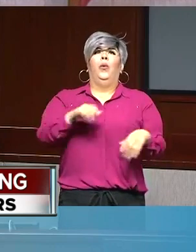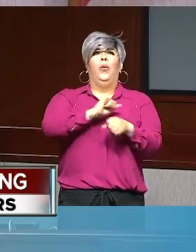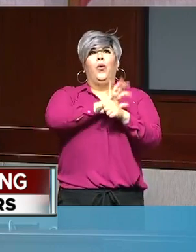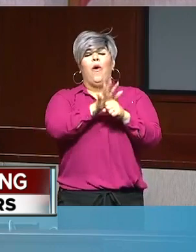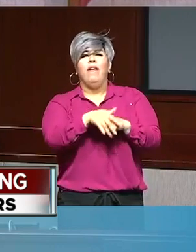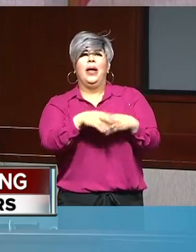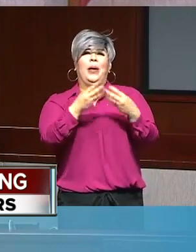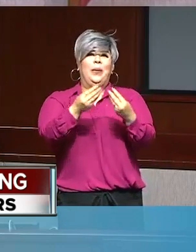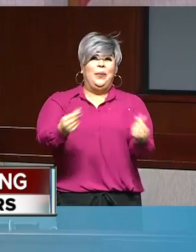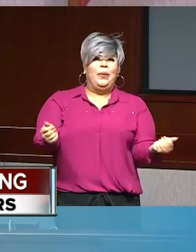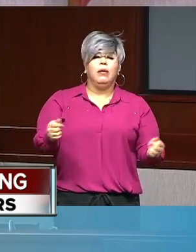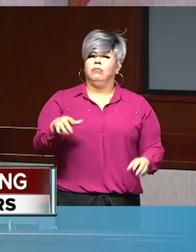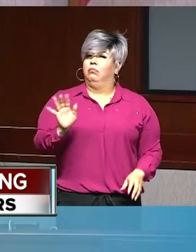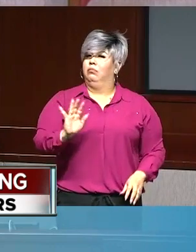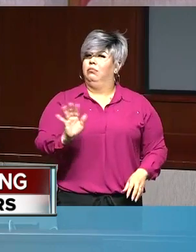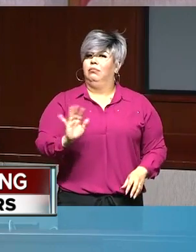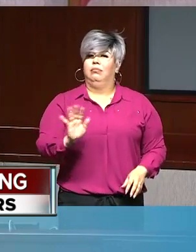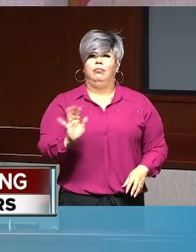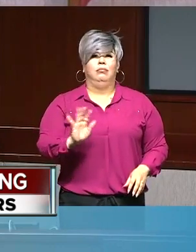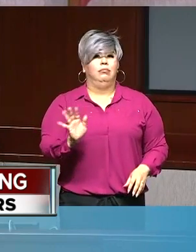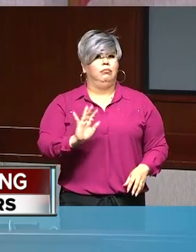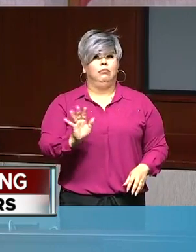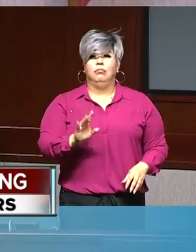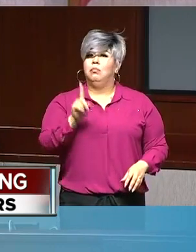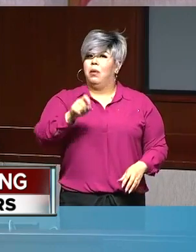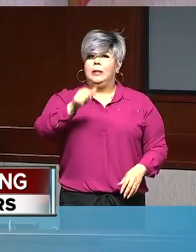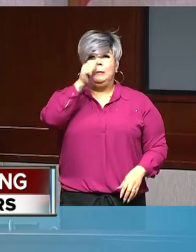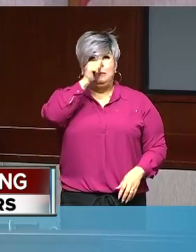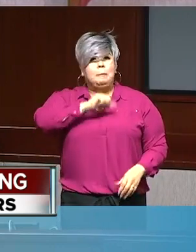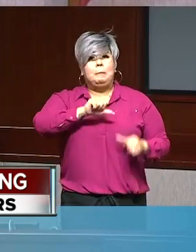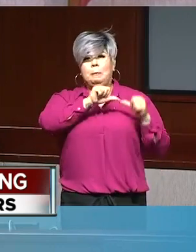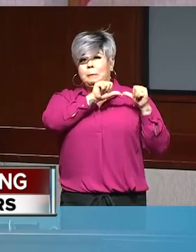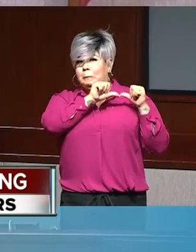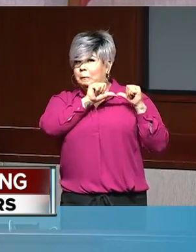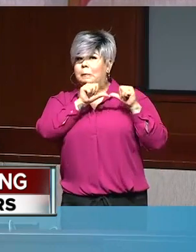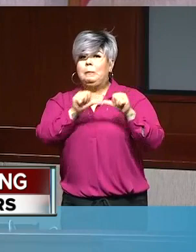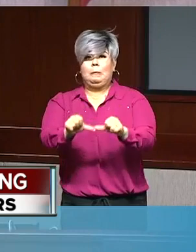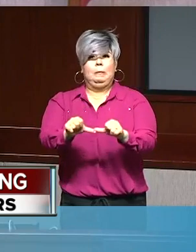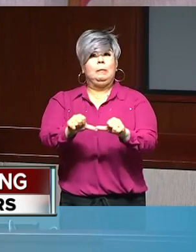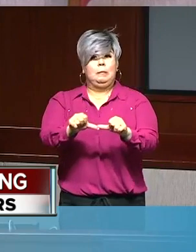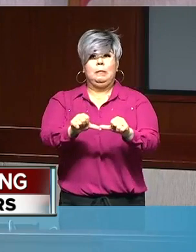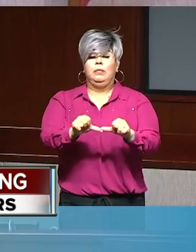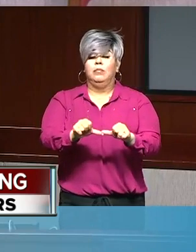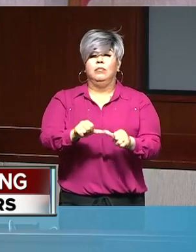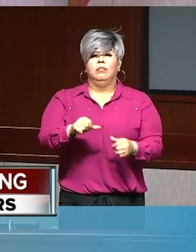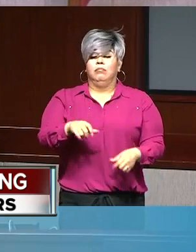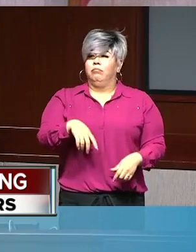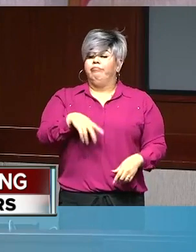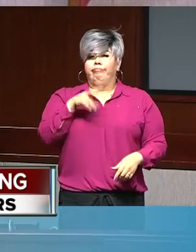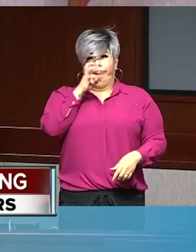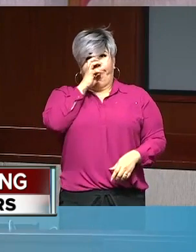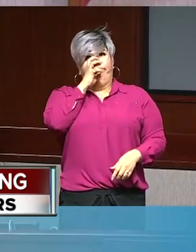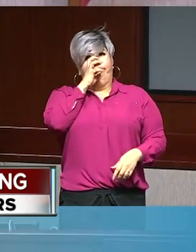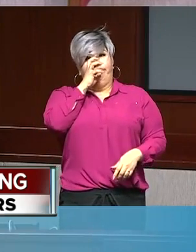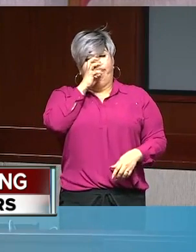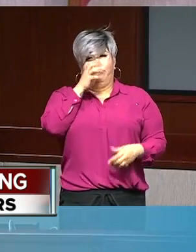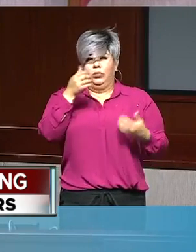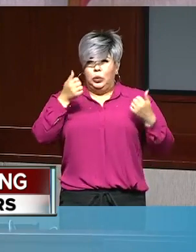the model is showing that we still have some challenges ahead, and that we need to really double down on our